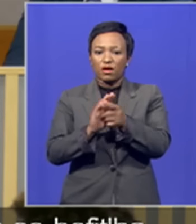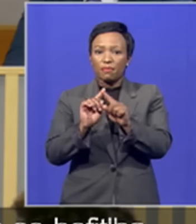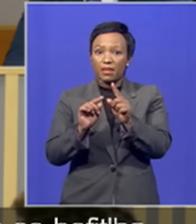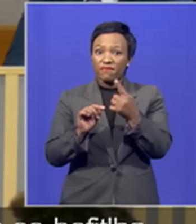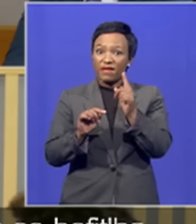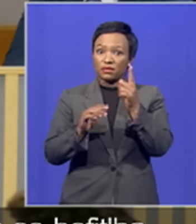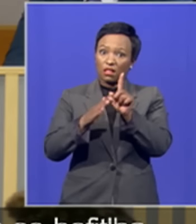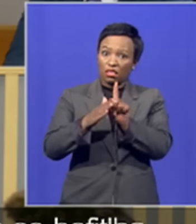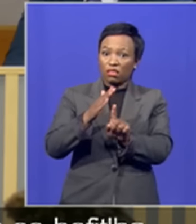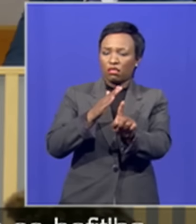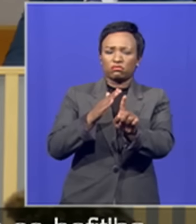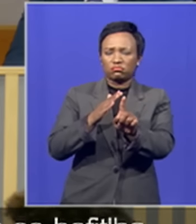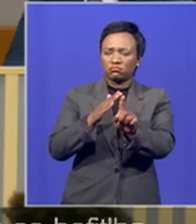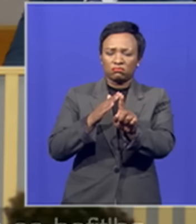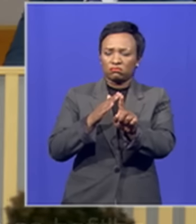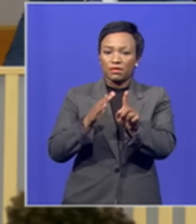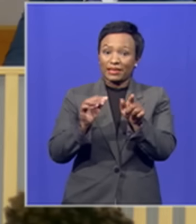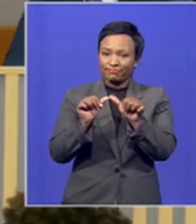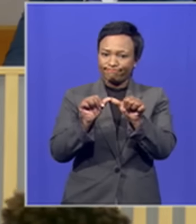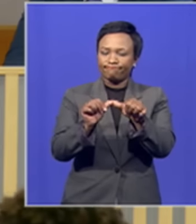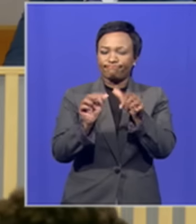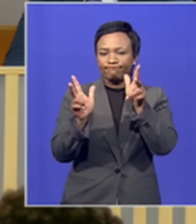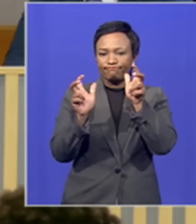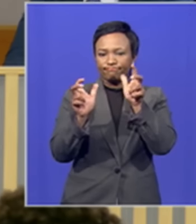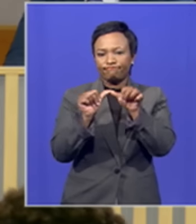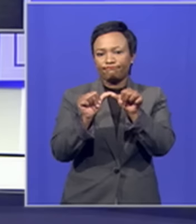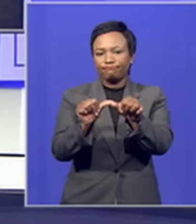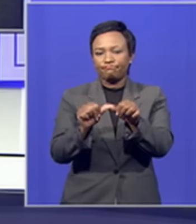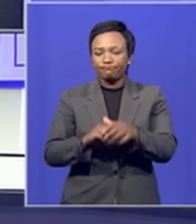pele. Dithetso di a tswelela.